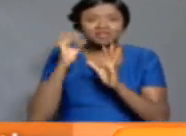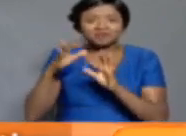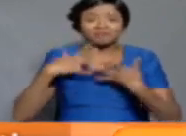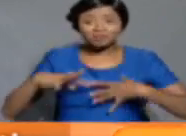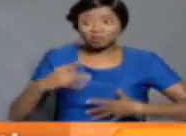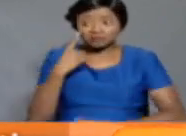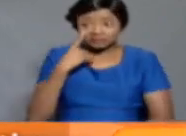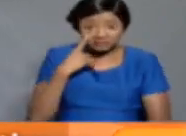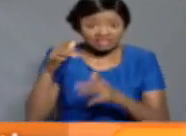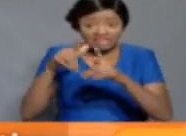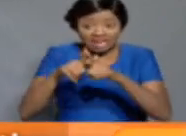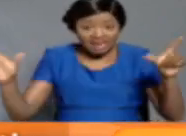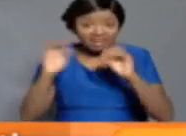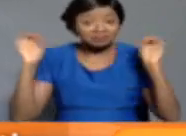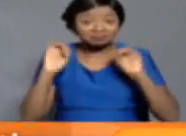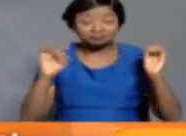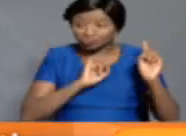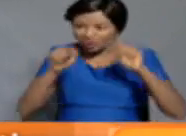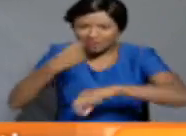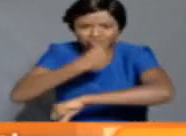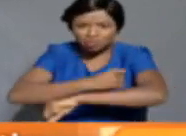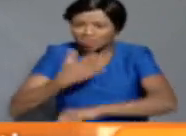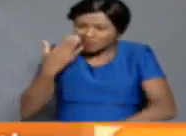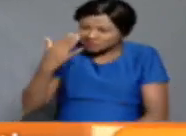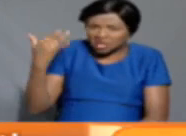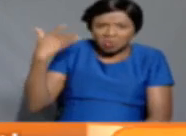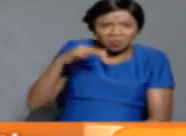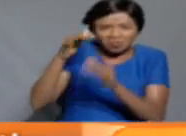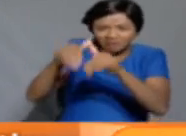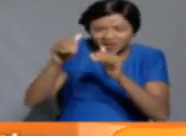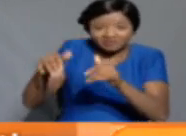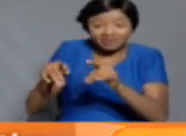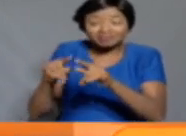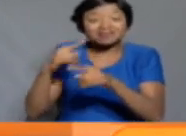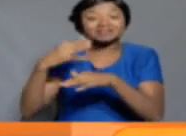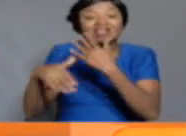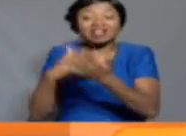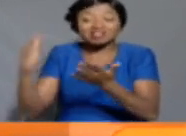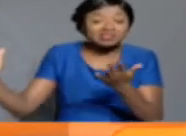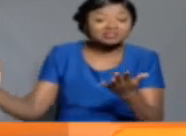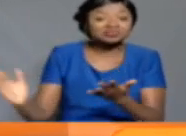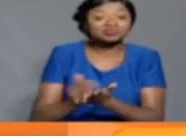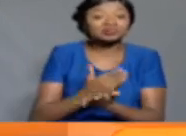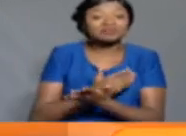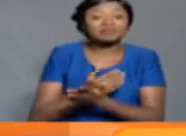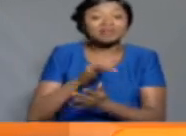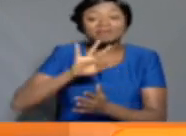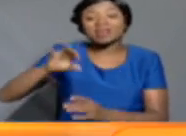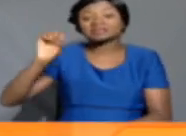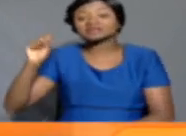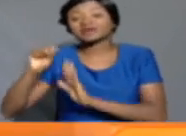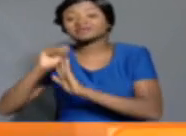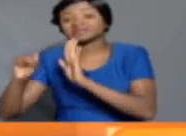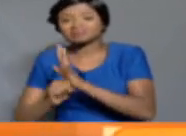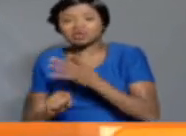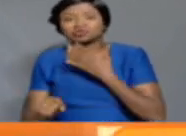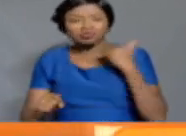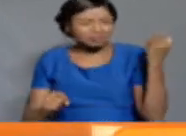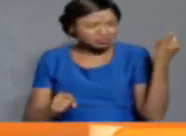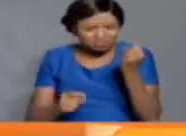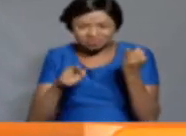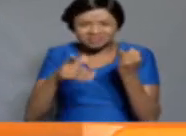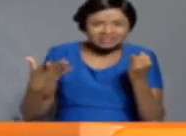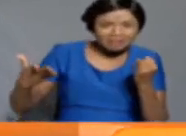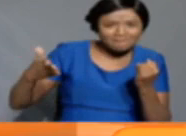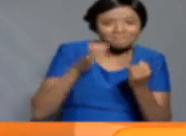shamba makwao wanakwenda shuleni, and you actually get to do that practically. Hiyo ikaondolewa kabisa, and we ended up with the 5 subjects. They're trying to introduce that, which is a good thing.